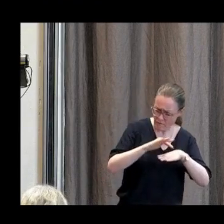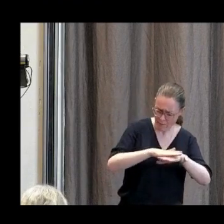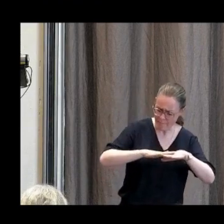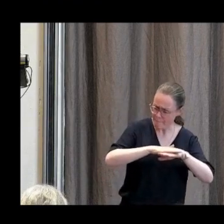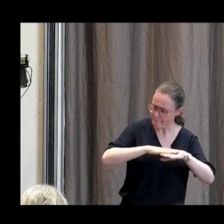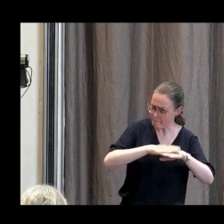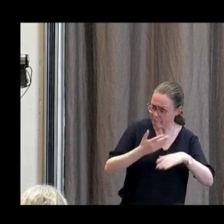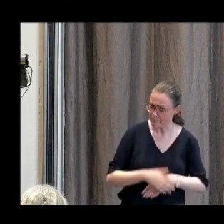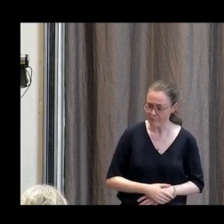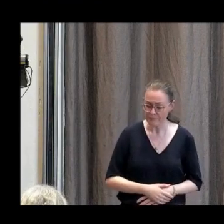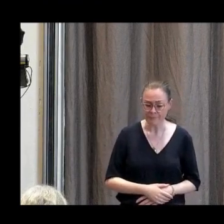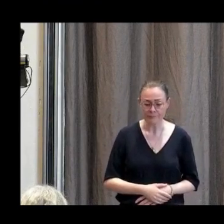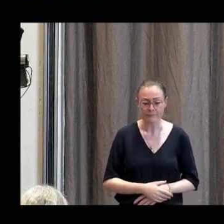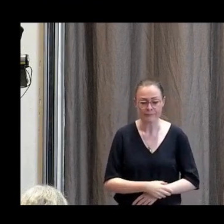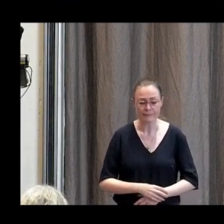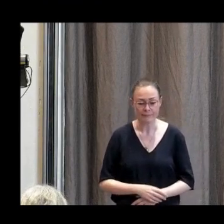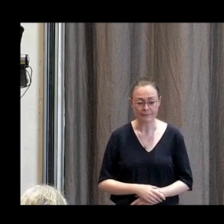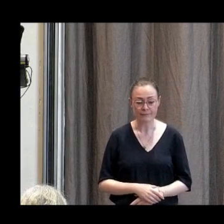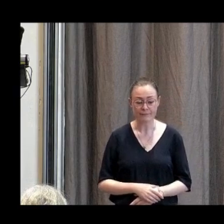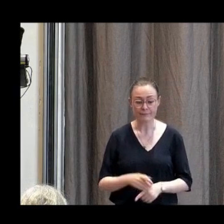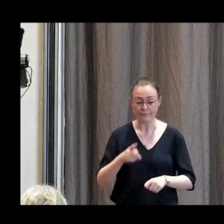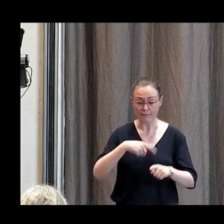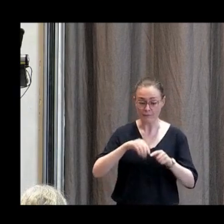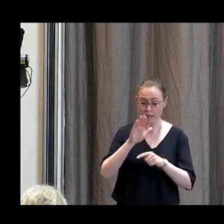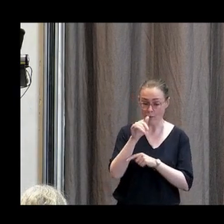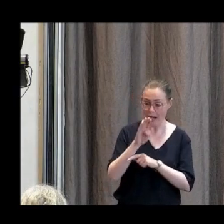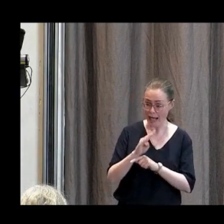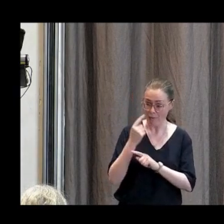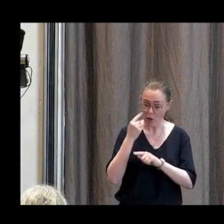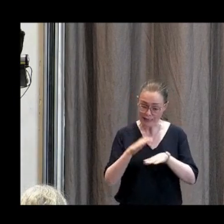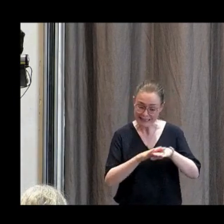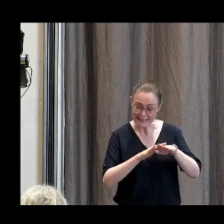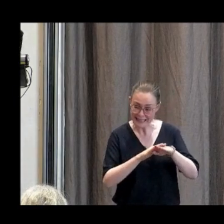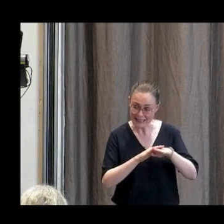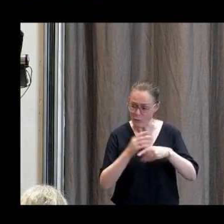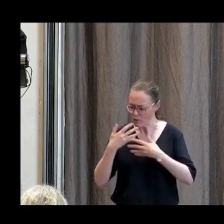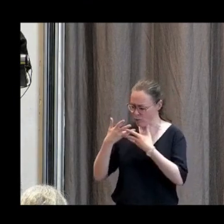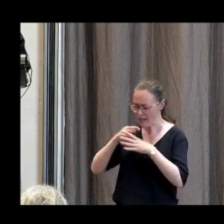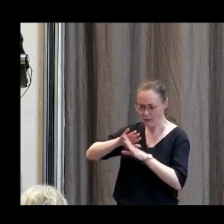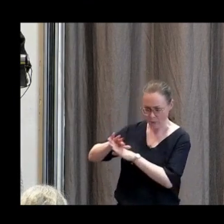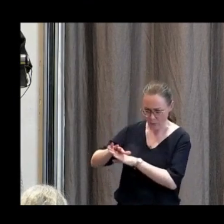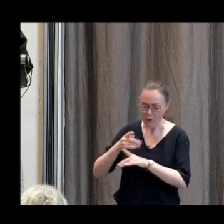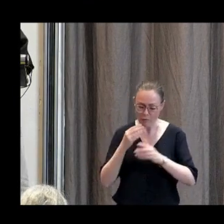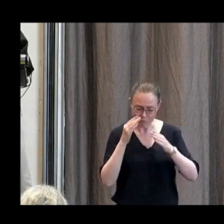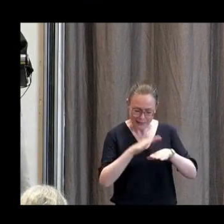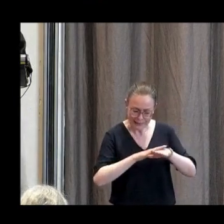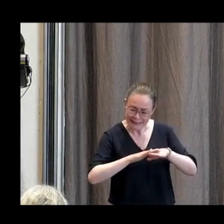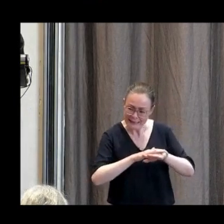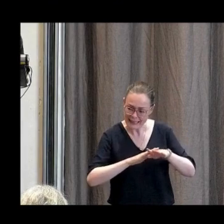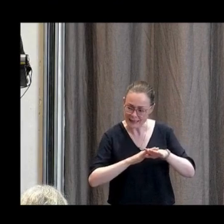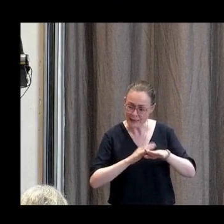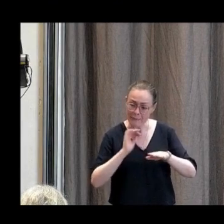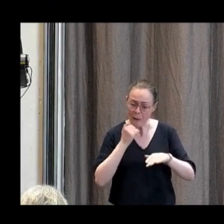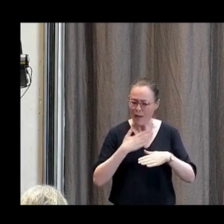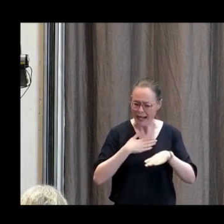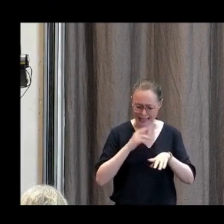status? So we in our lab have looked at skin as opposed to breath for the last number of years. And one of the reasons we like